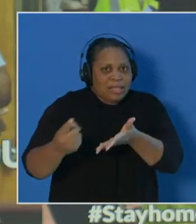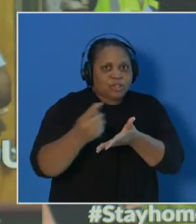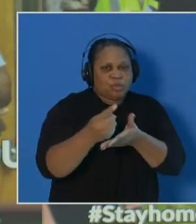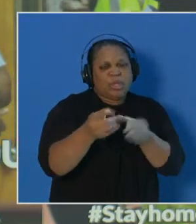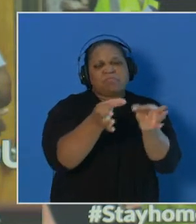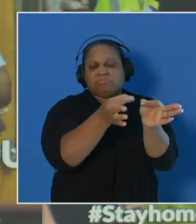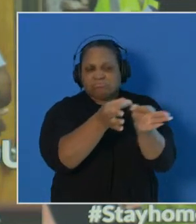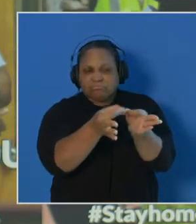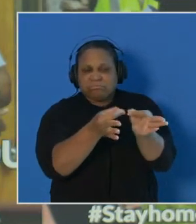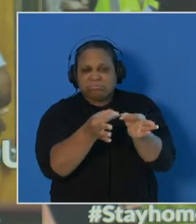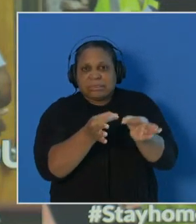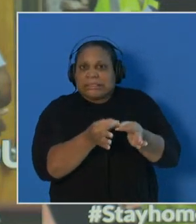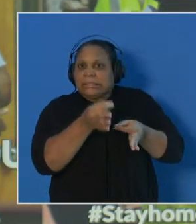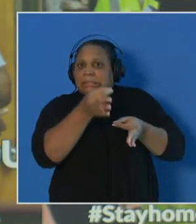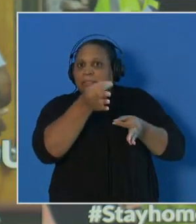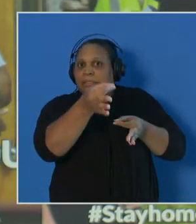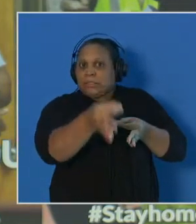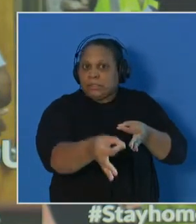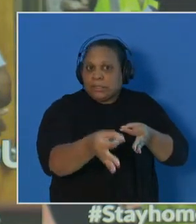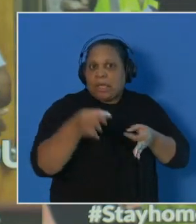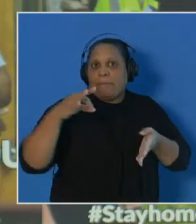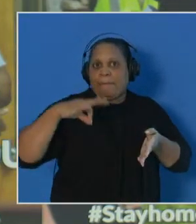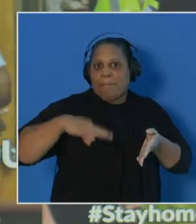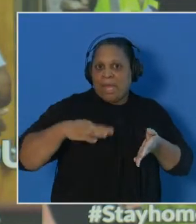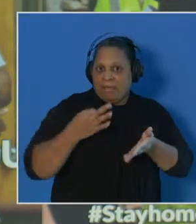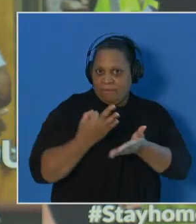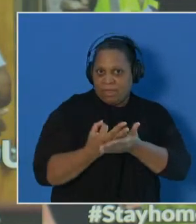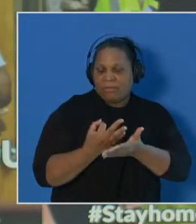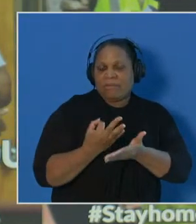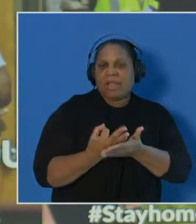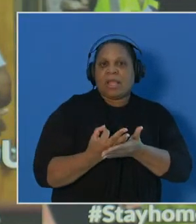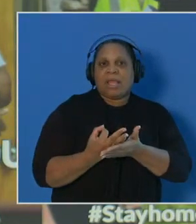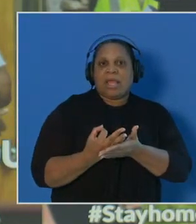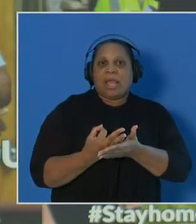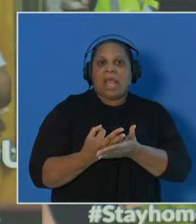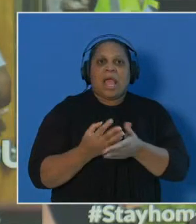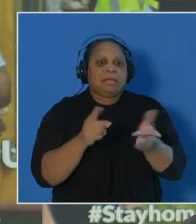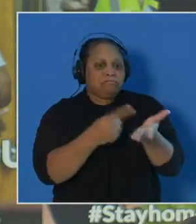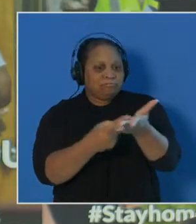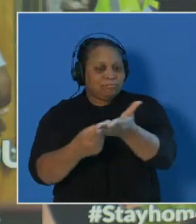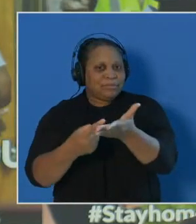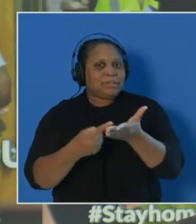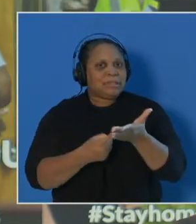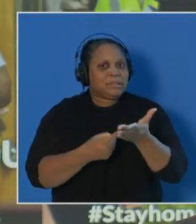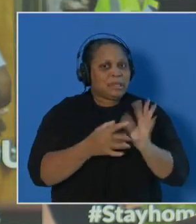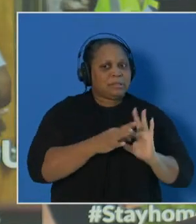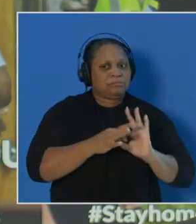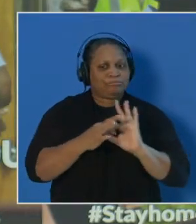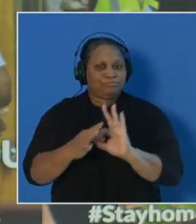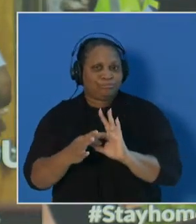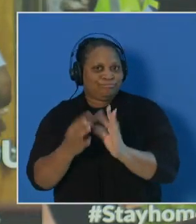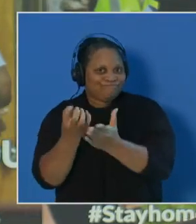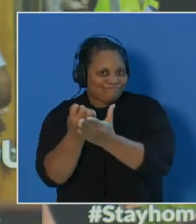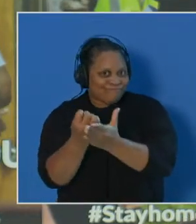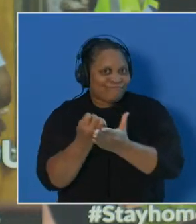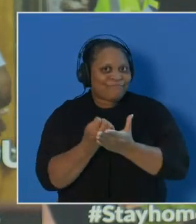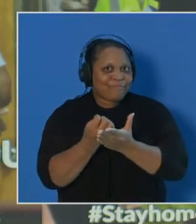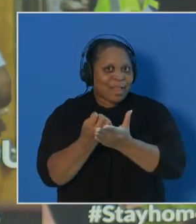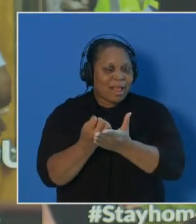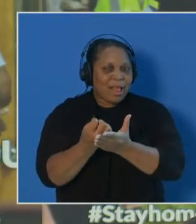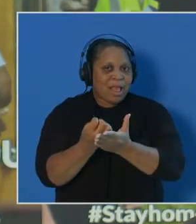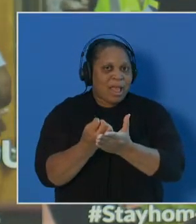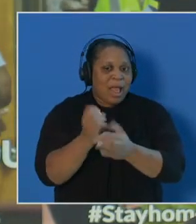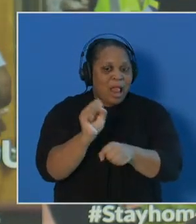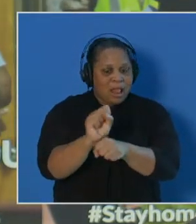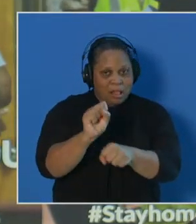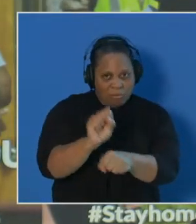the extension of the benefit and to discuss matters related to the economy and related to